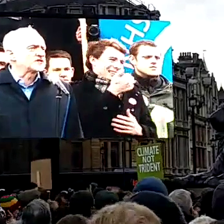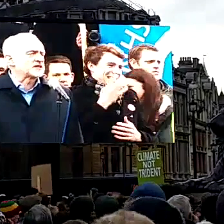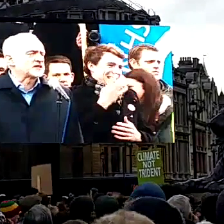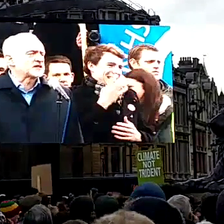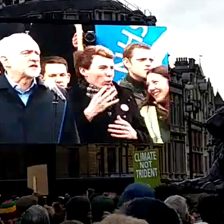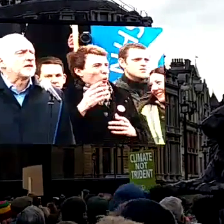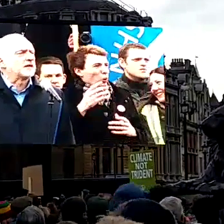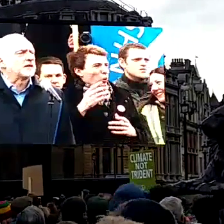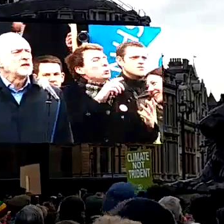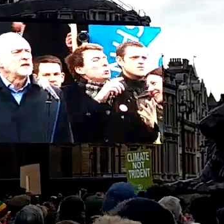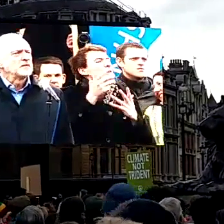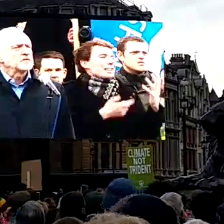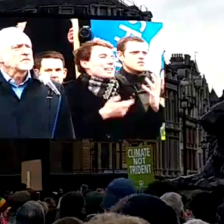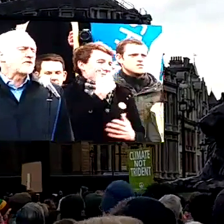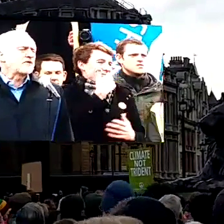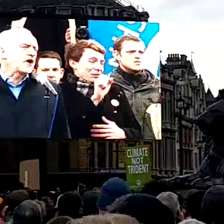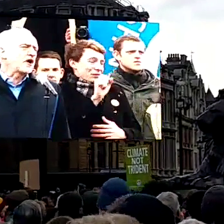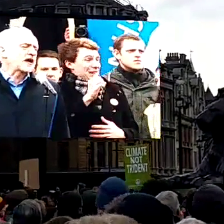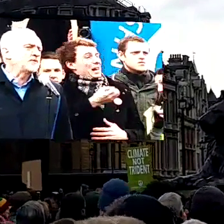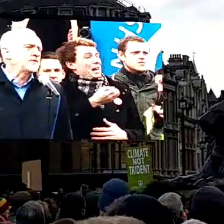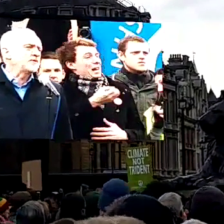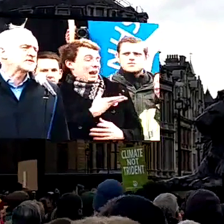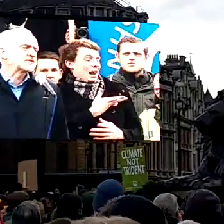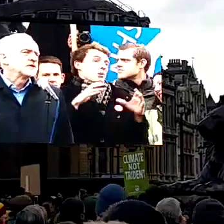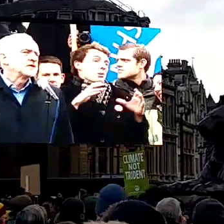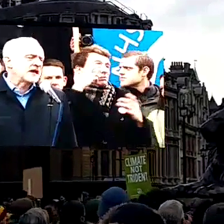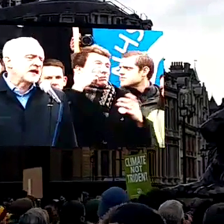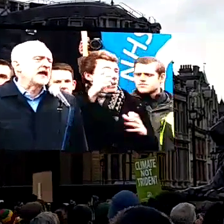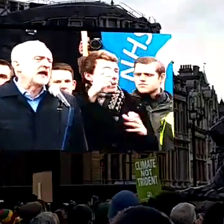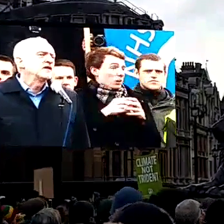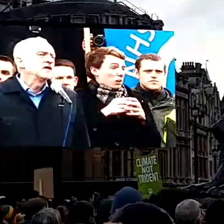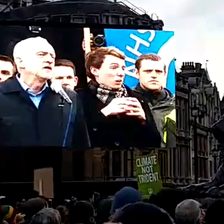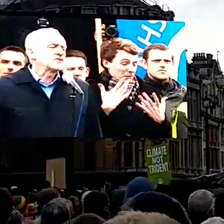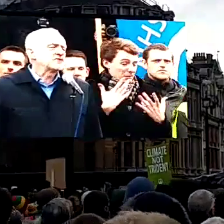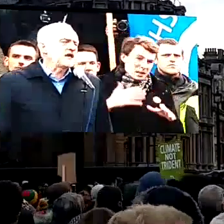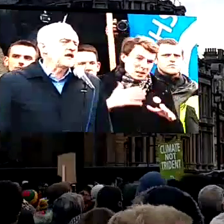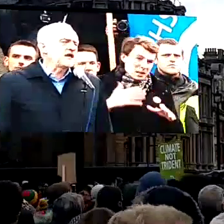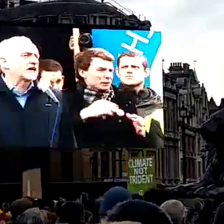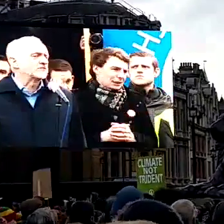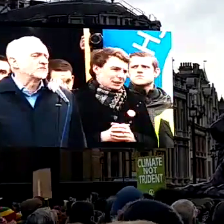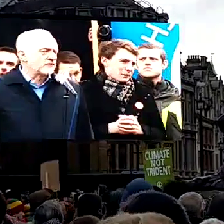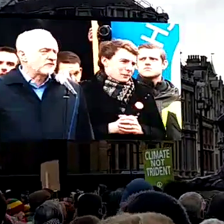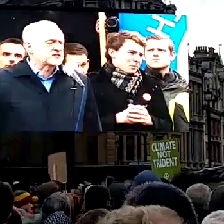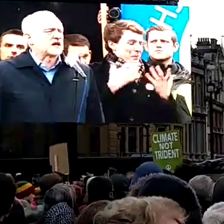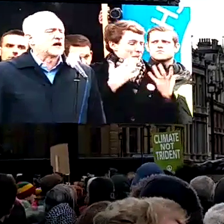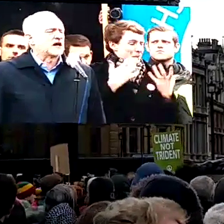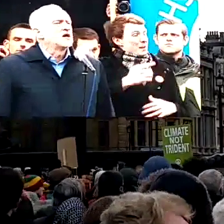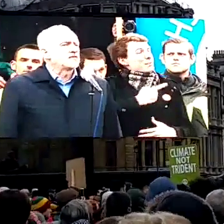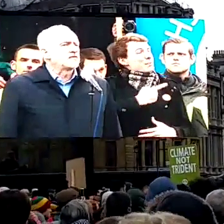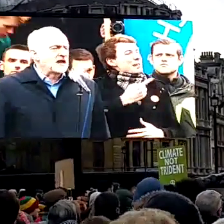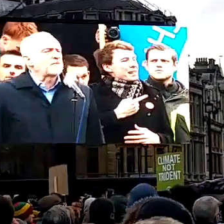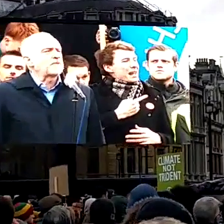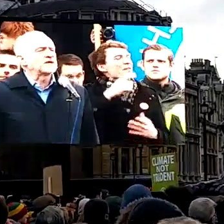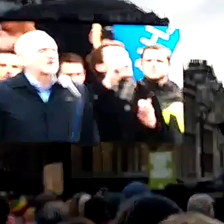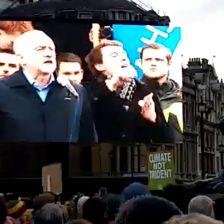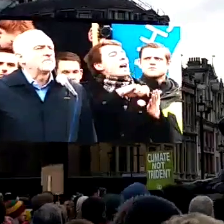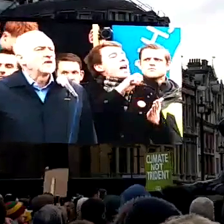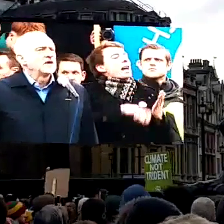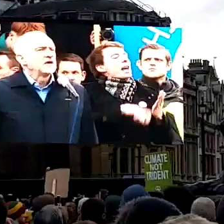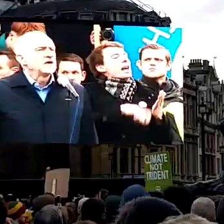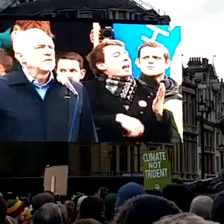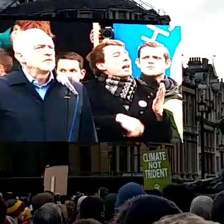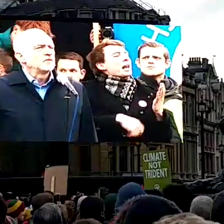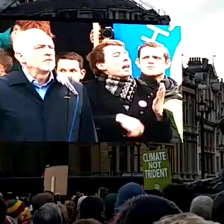to 1970. And before I came here today, I was reading the election manifesto of the Labour